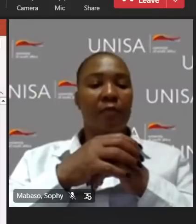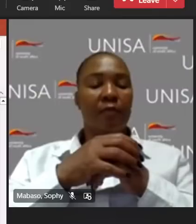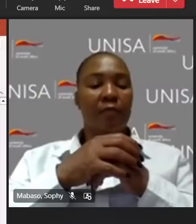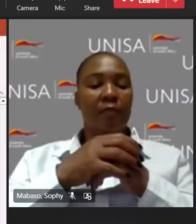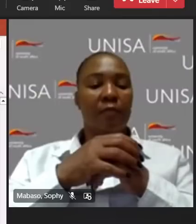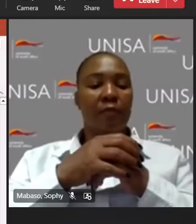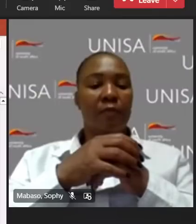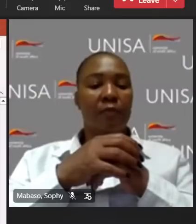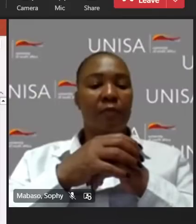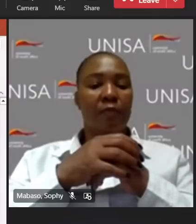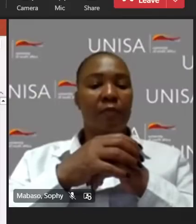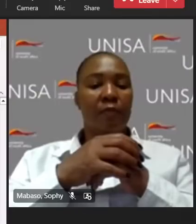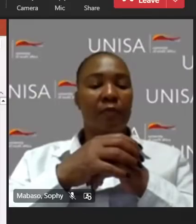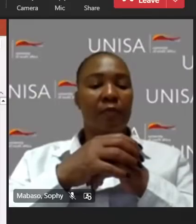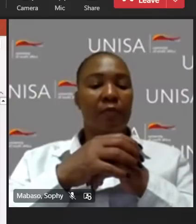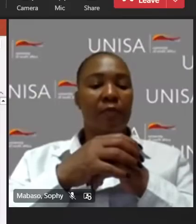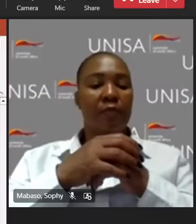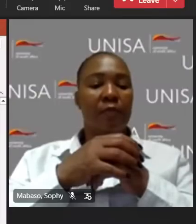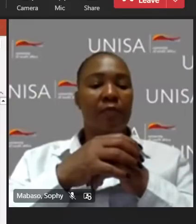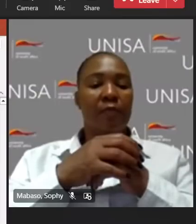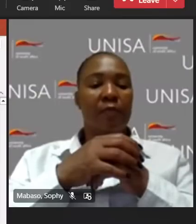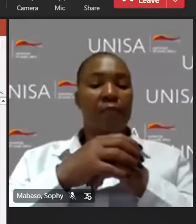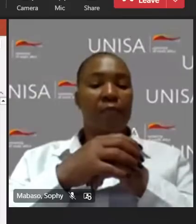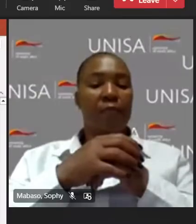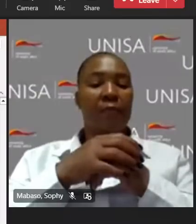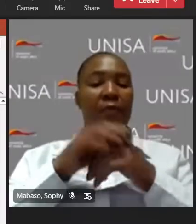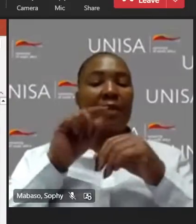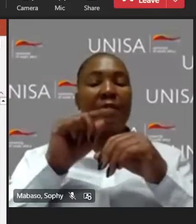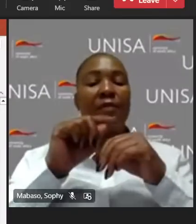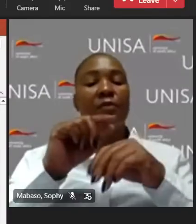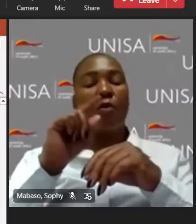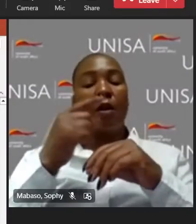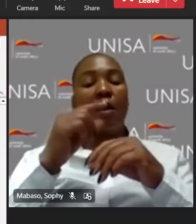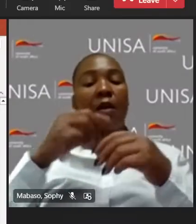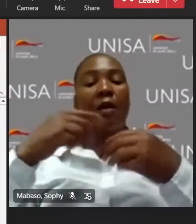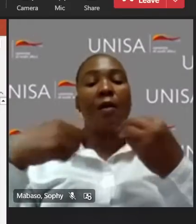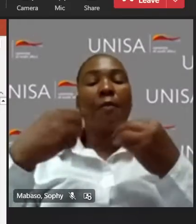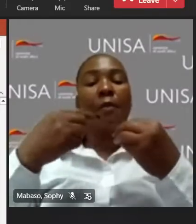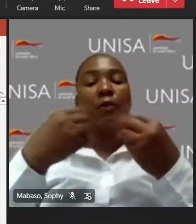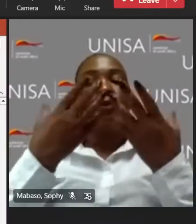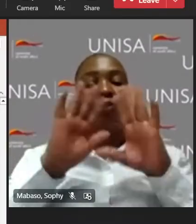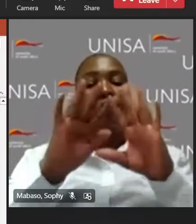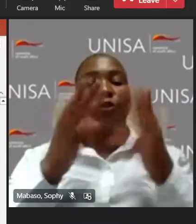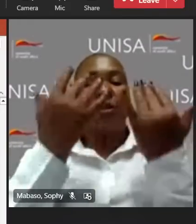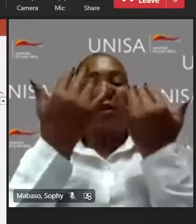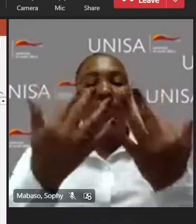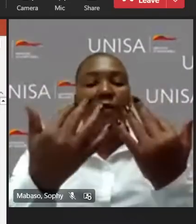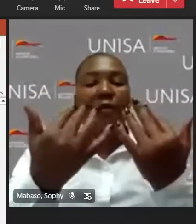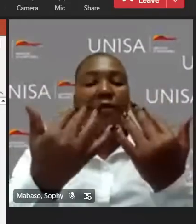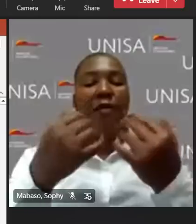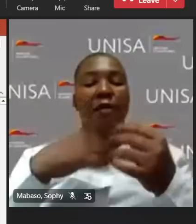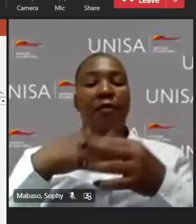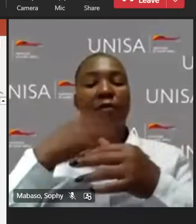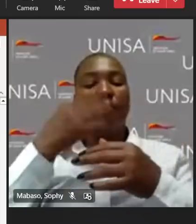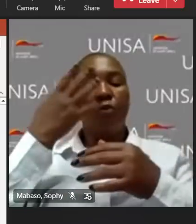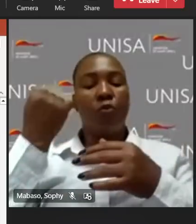I think that's all about student account. I don't know if there's any